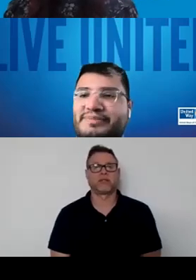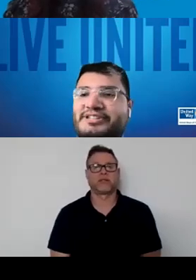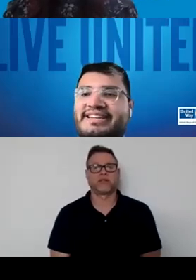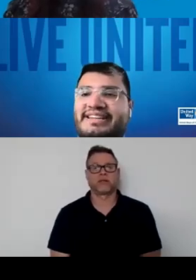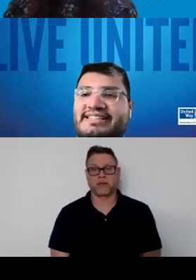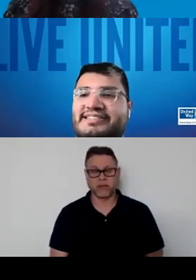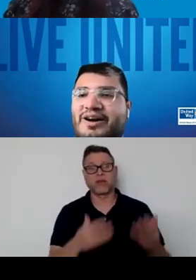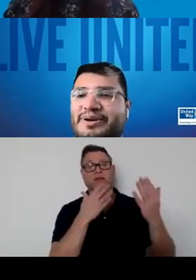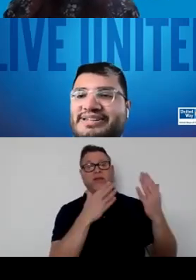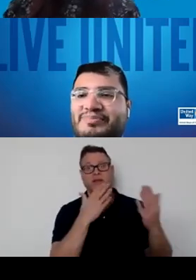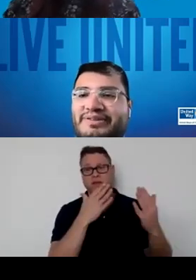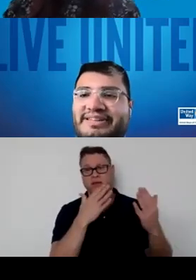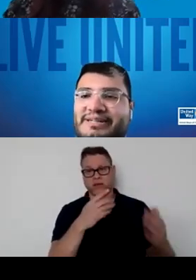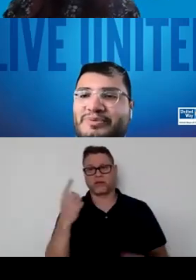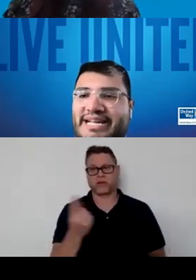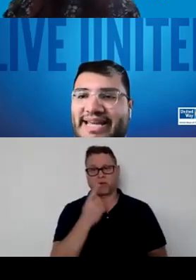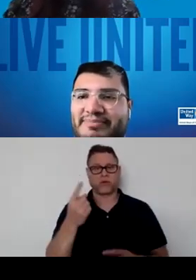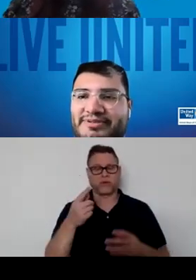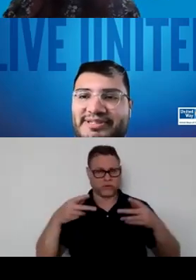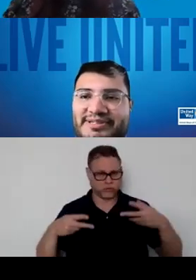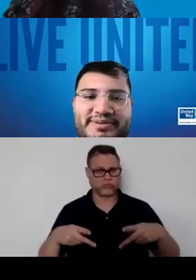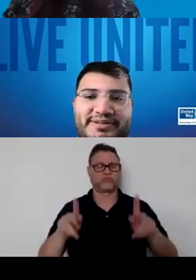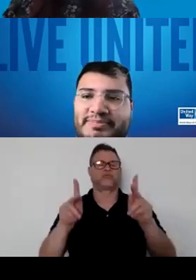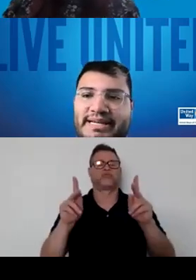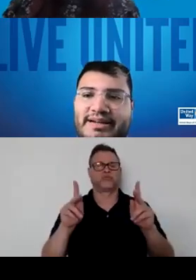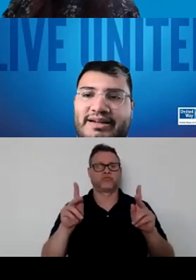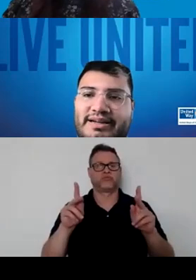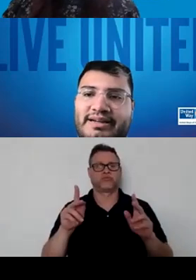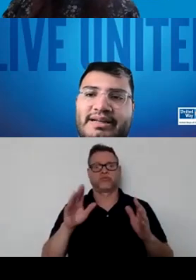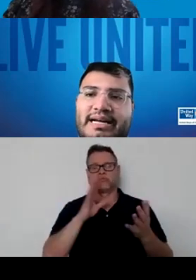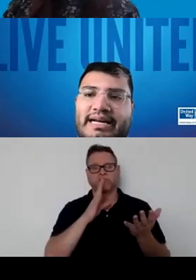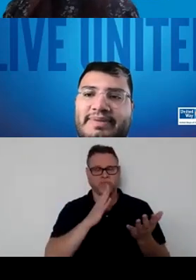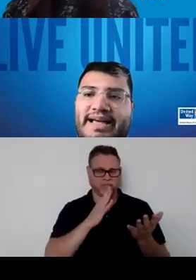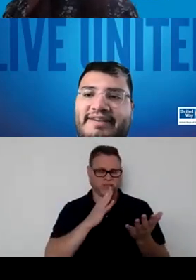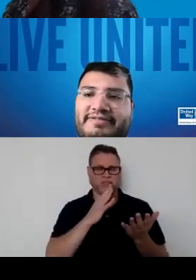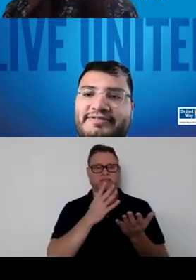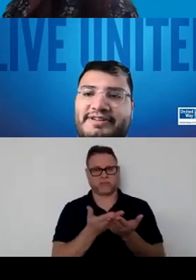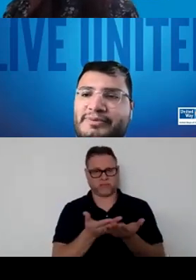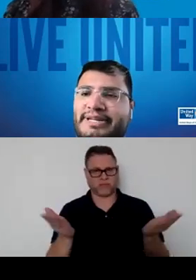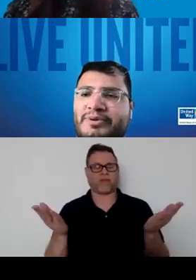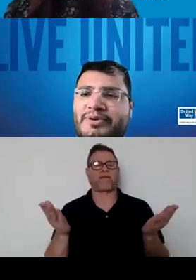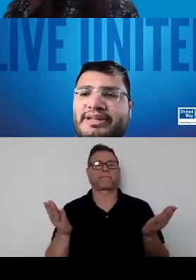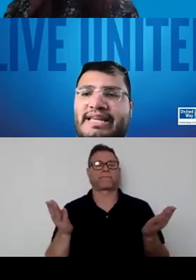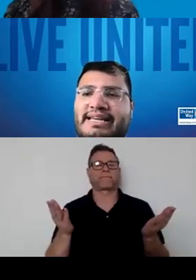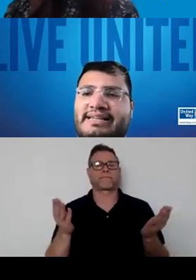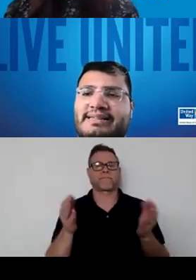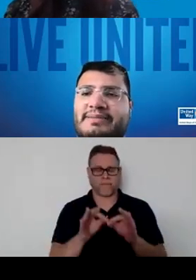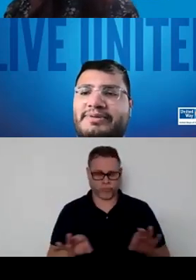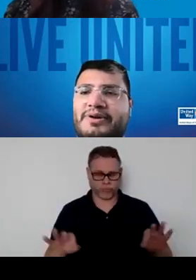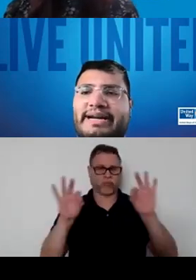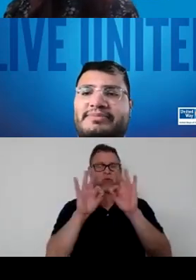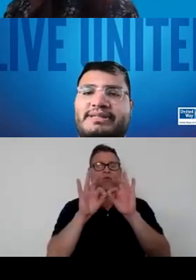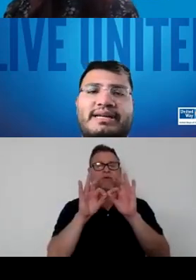Thank you so much, Lydia. It's always a privilege when I'm able to, speak on behalf of, these really important things